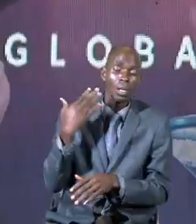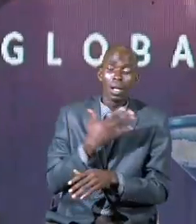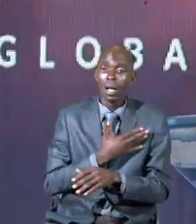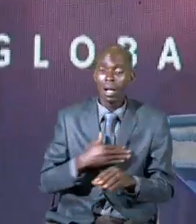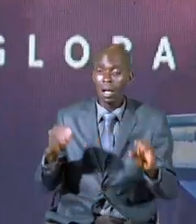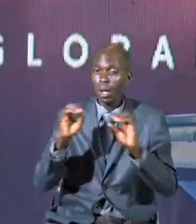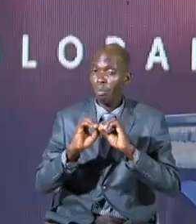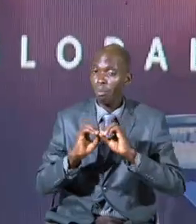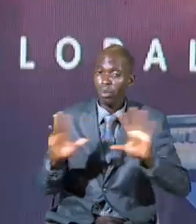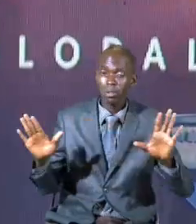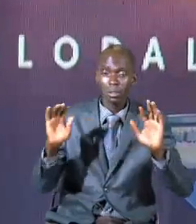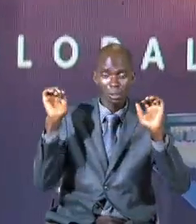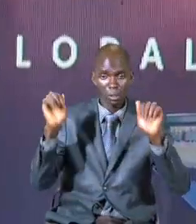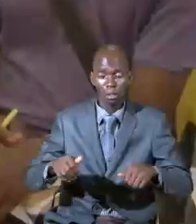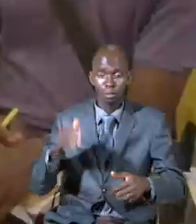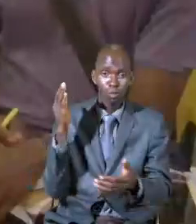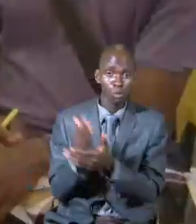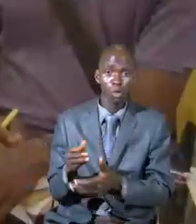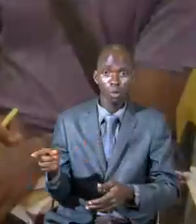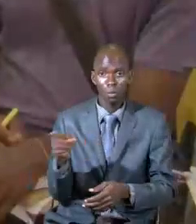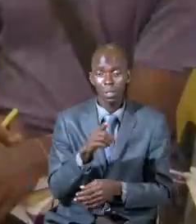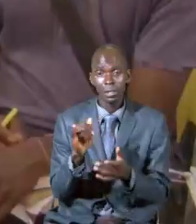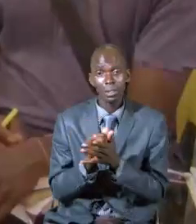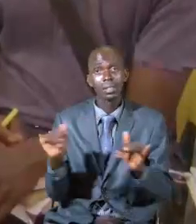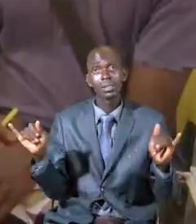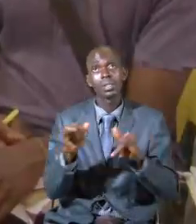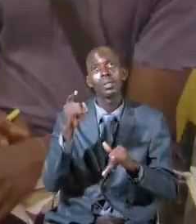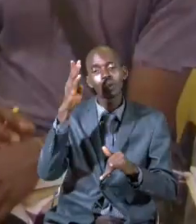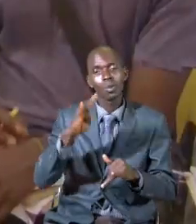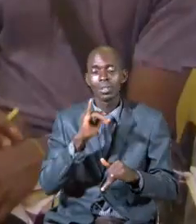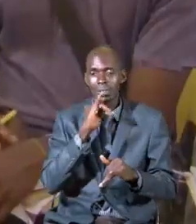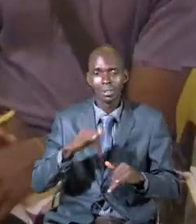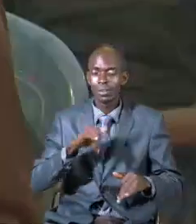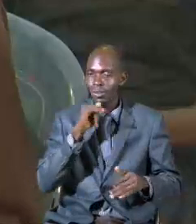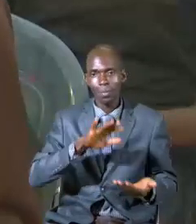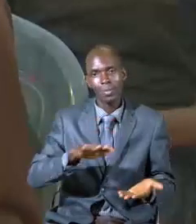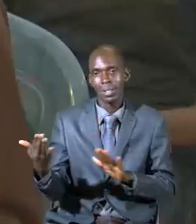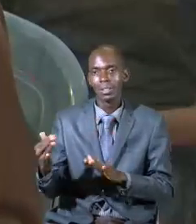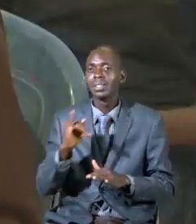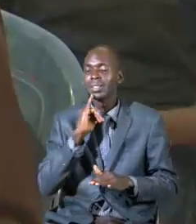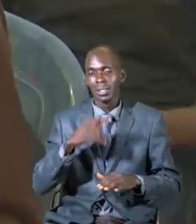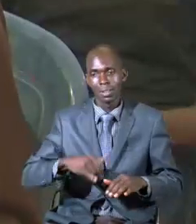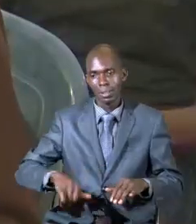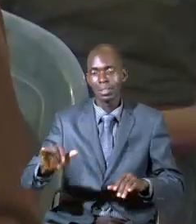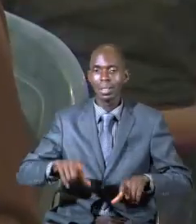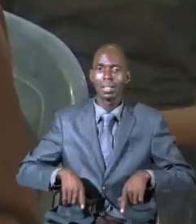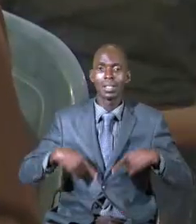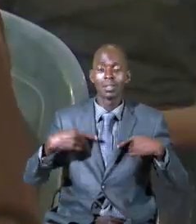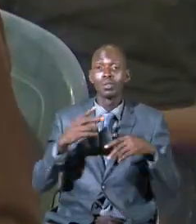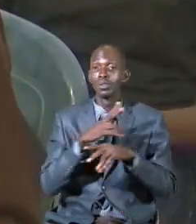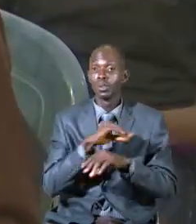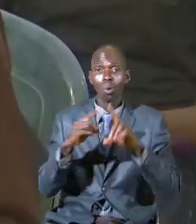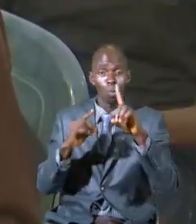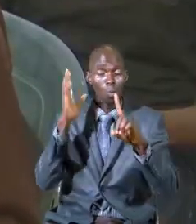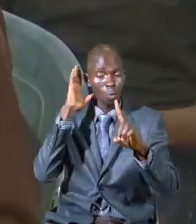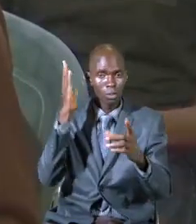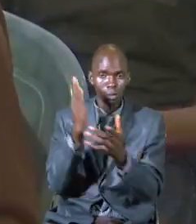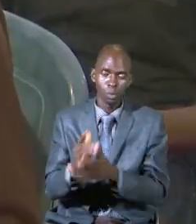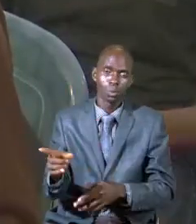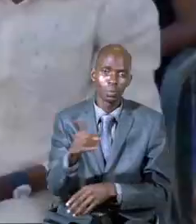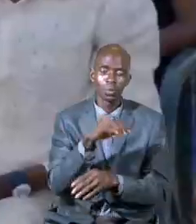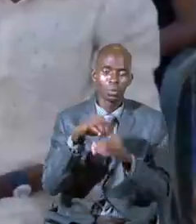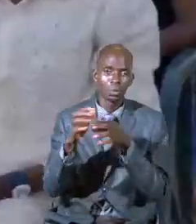that same God is still alive. Nobody will stop you. Your circumstances